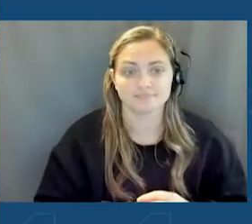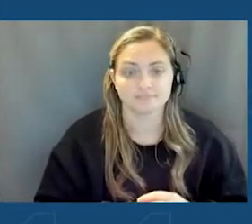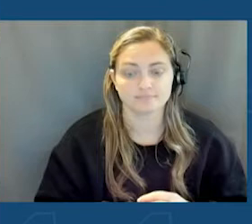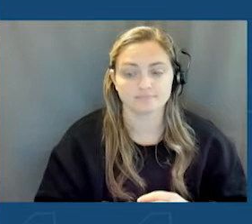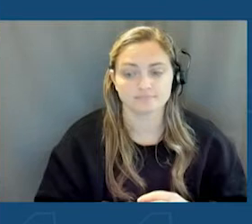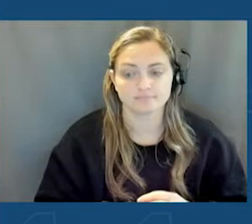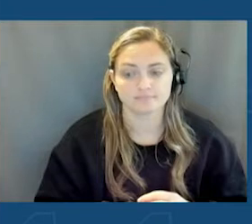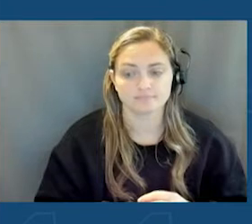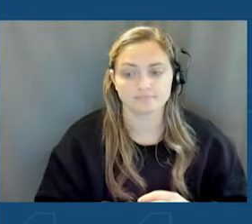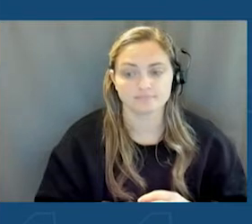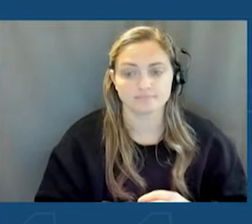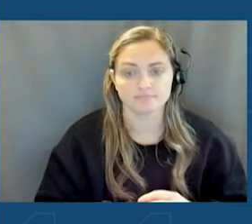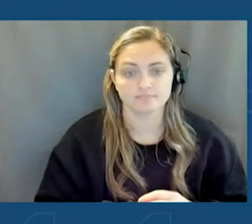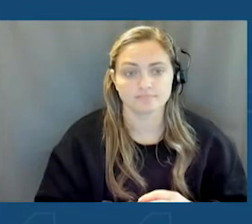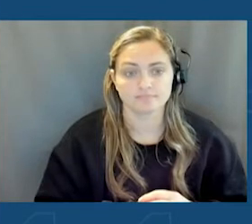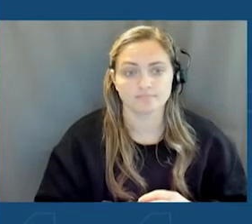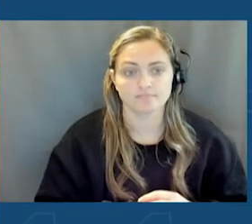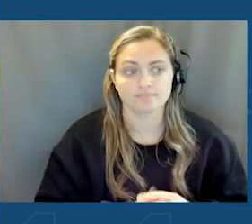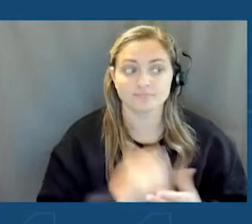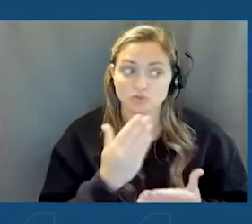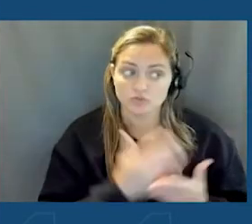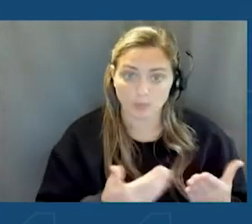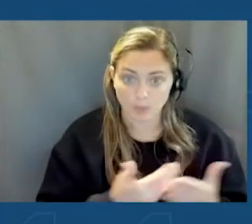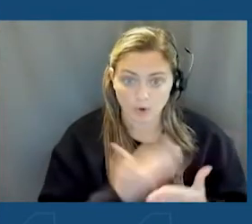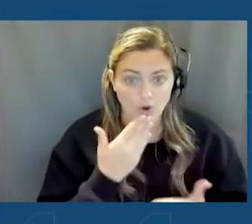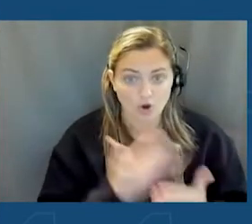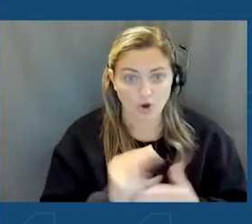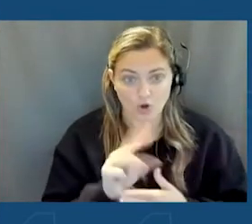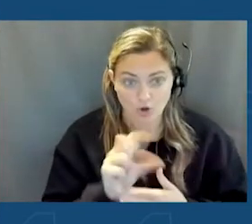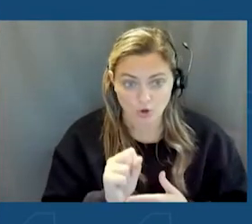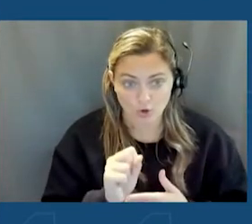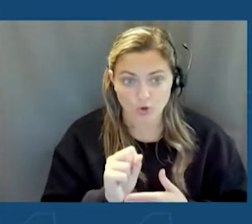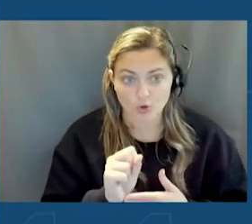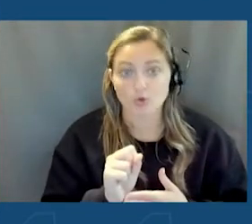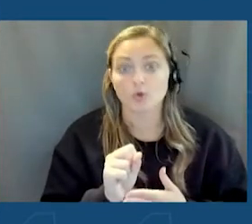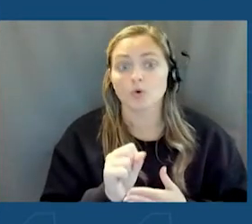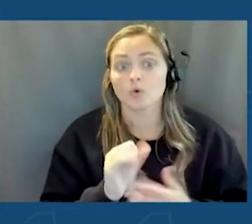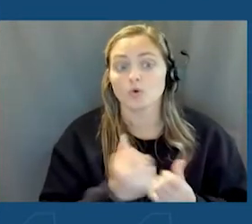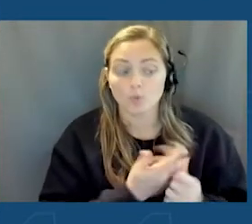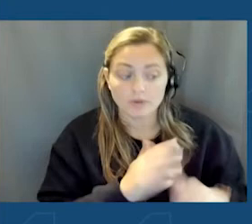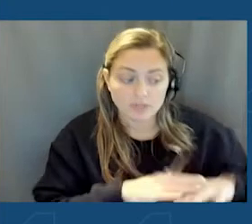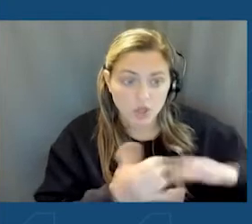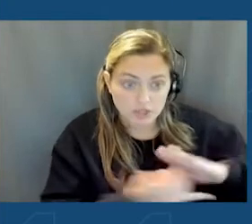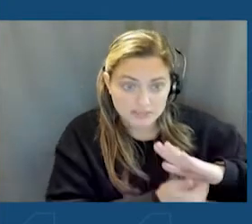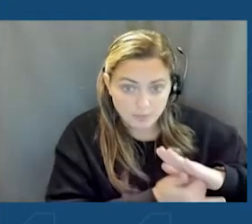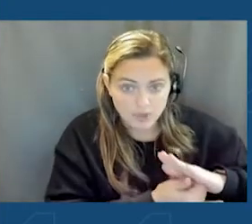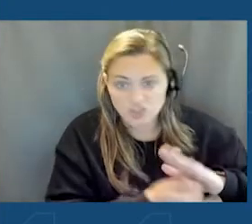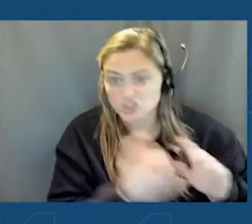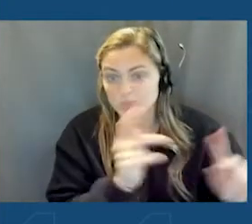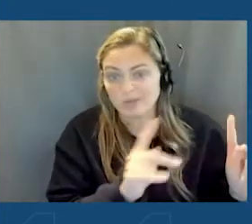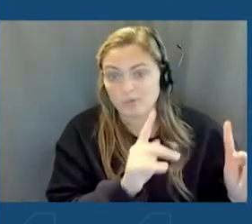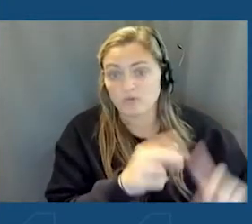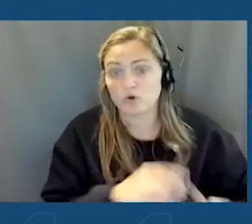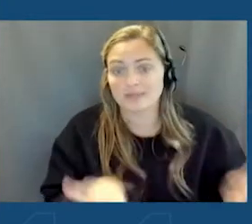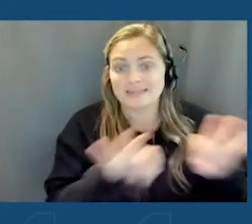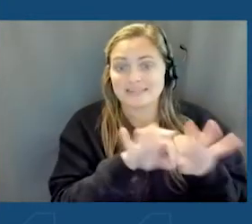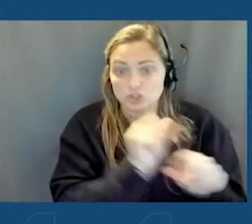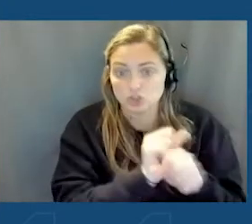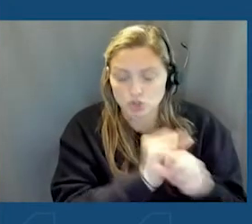But now, got some good news. Pandemic, nobody's on the subway except those who really had to get to their essential jobs, and you got them